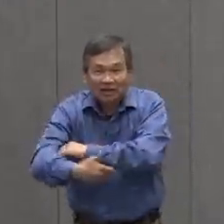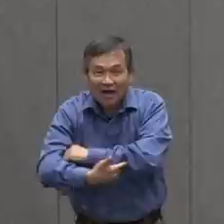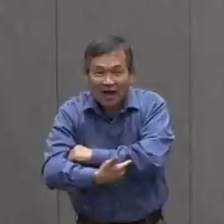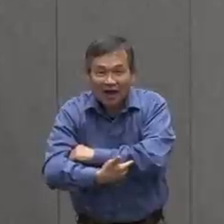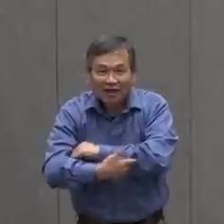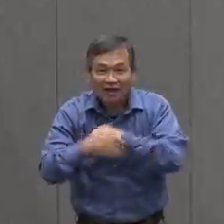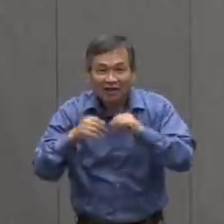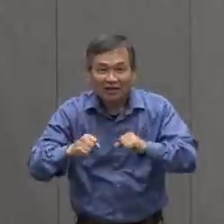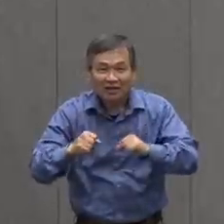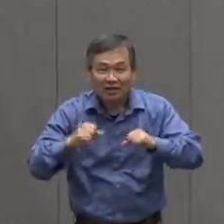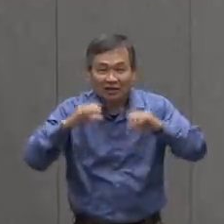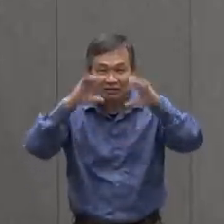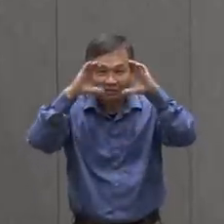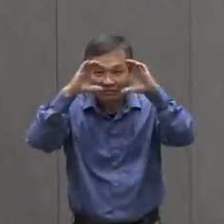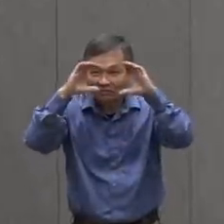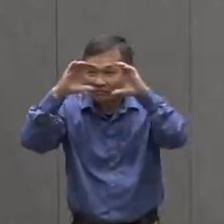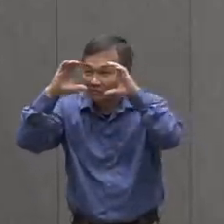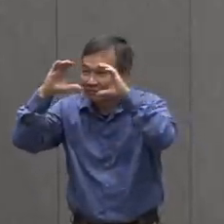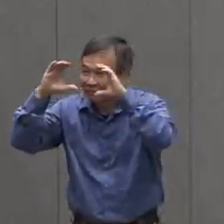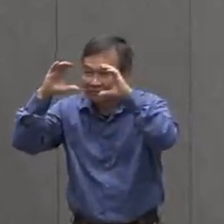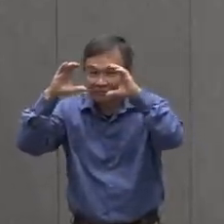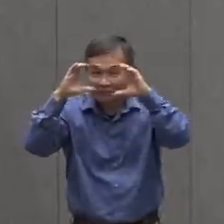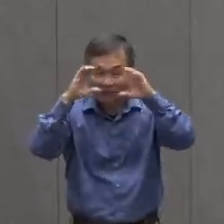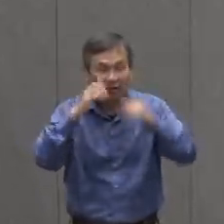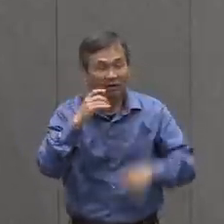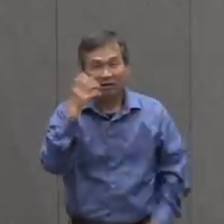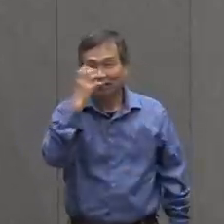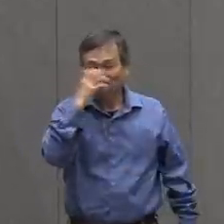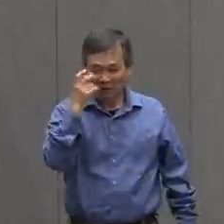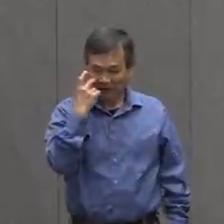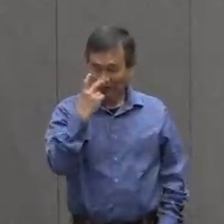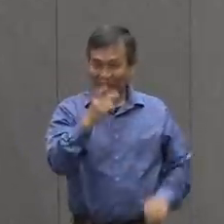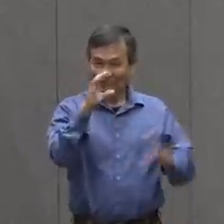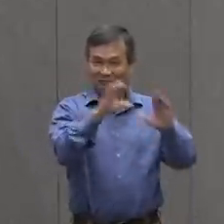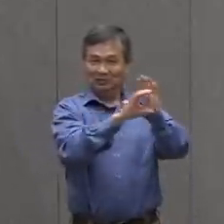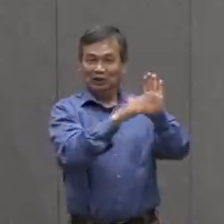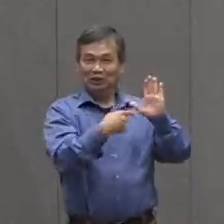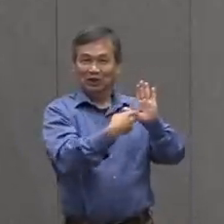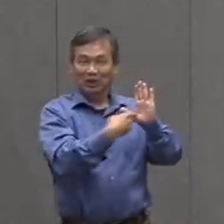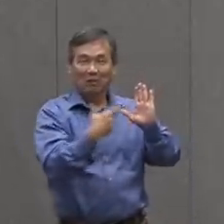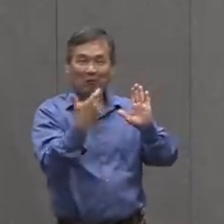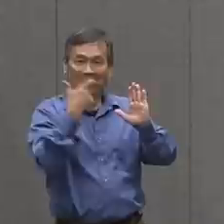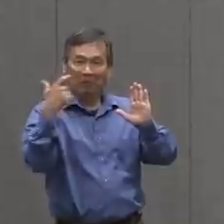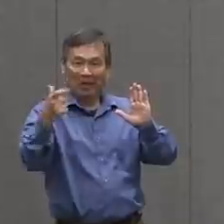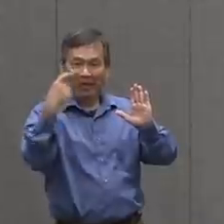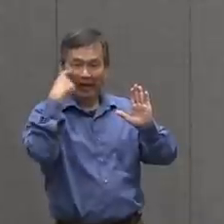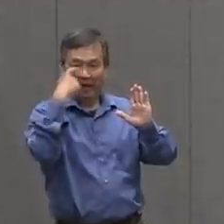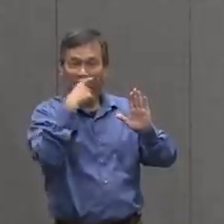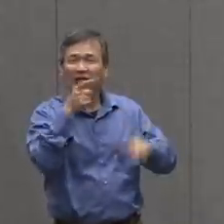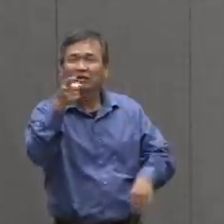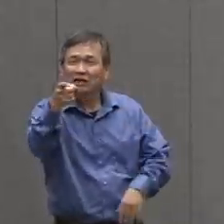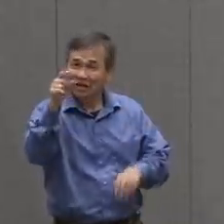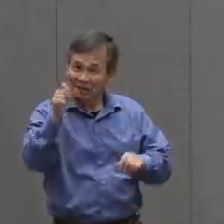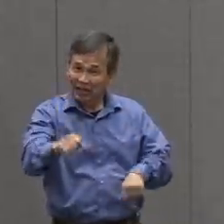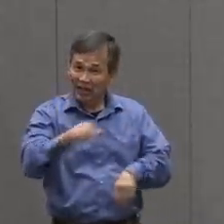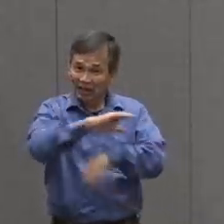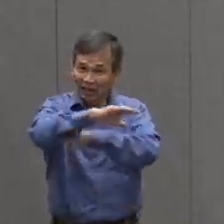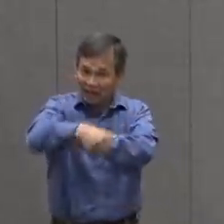Here's the bush baby. And it does have very big eyes. Can you see well at night?